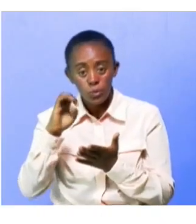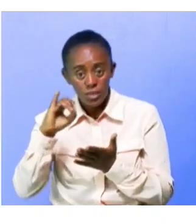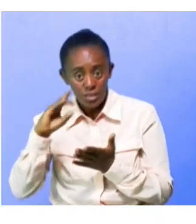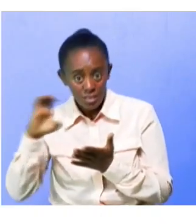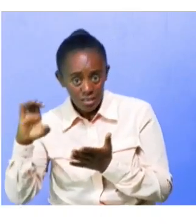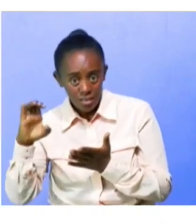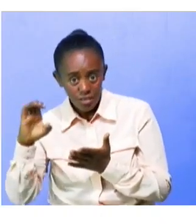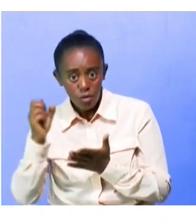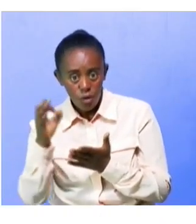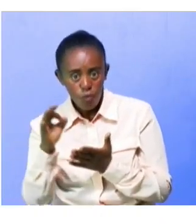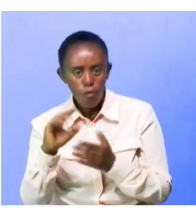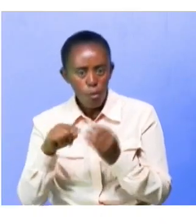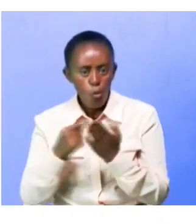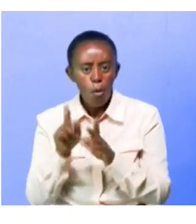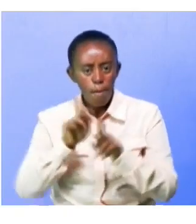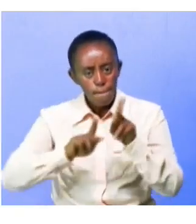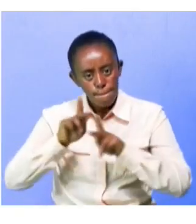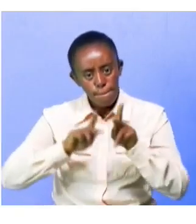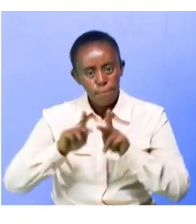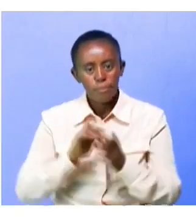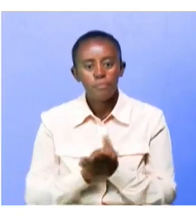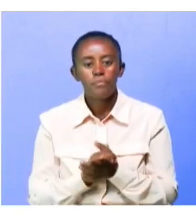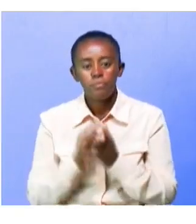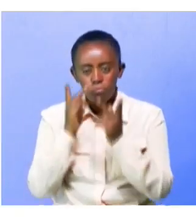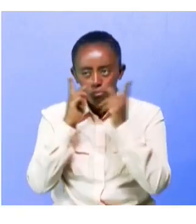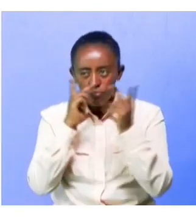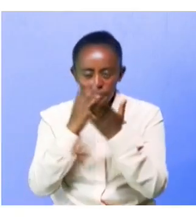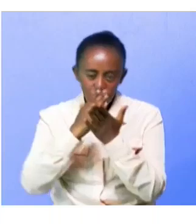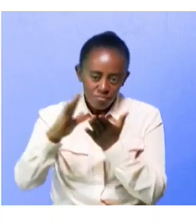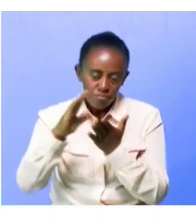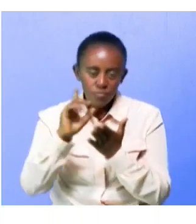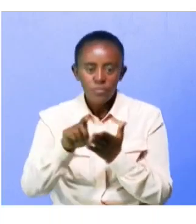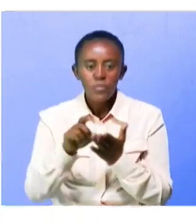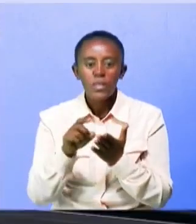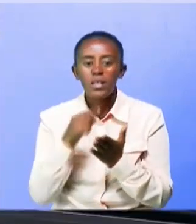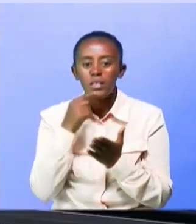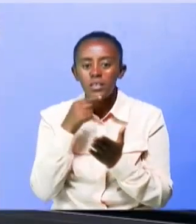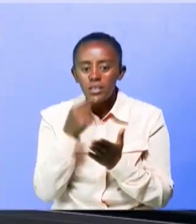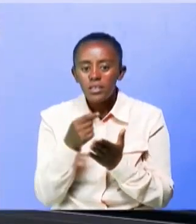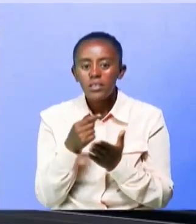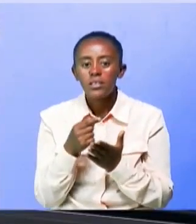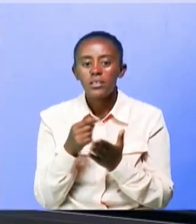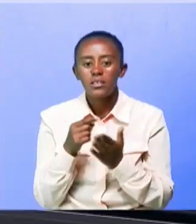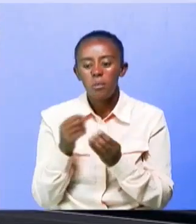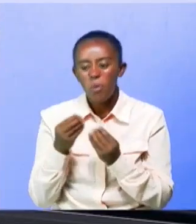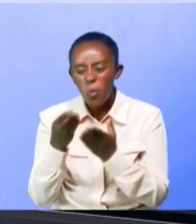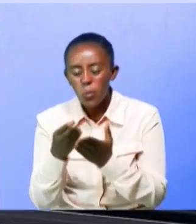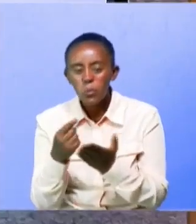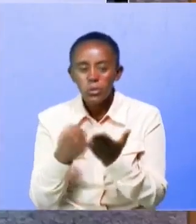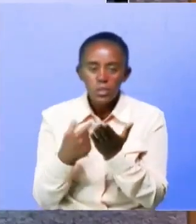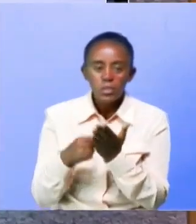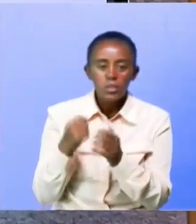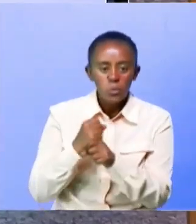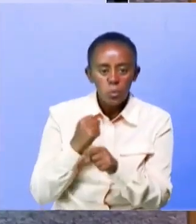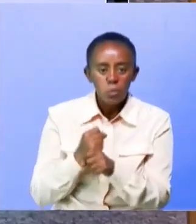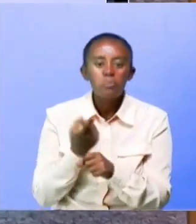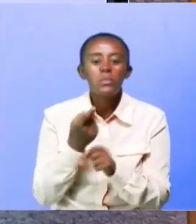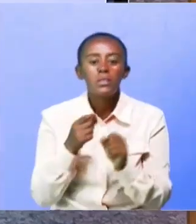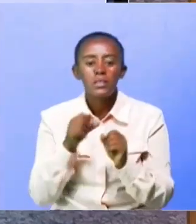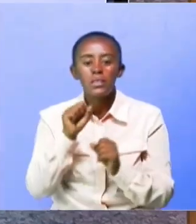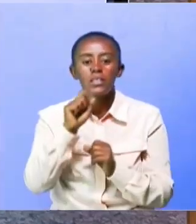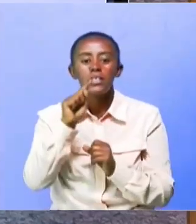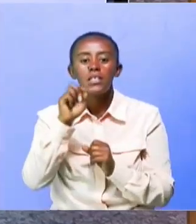among people. Exactly. You have to avoid. Saying this job is belong to women is a kind of